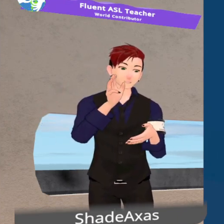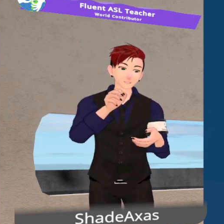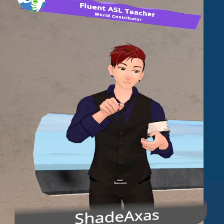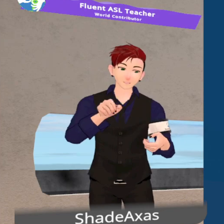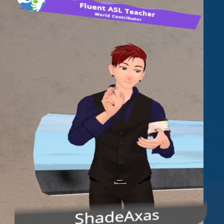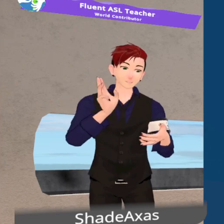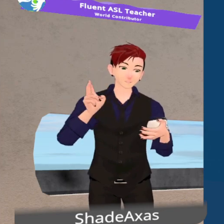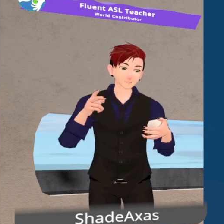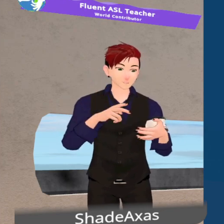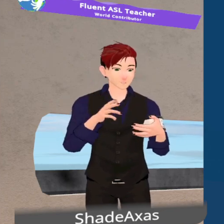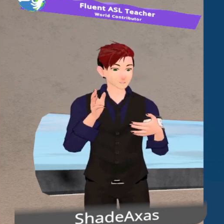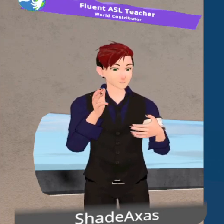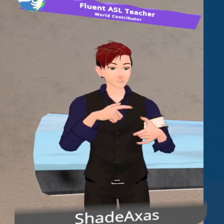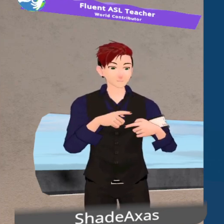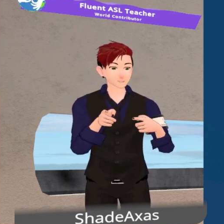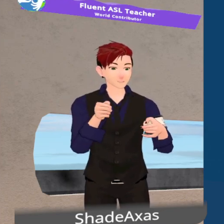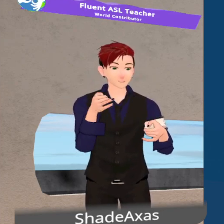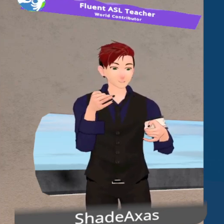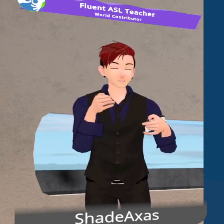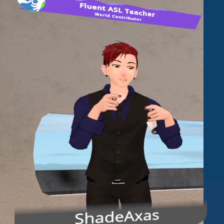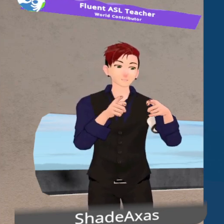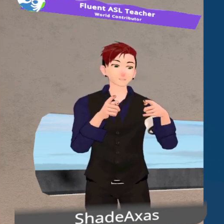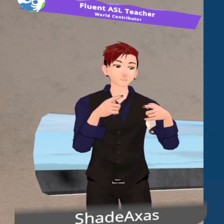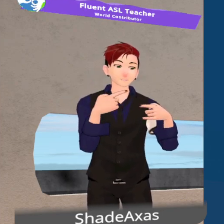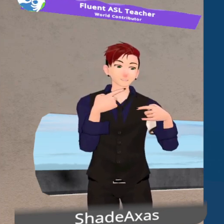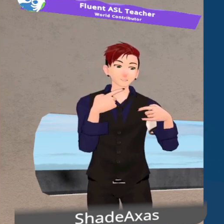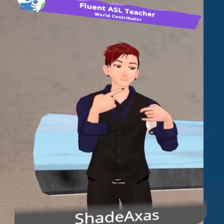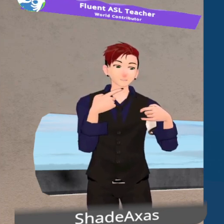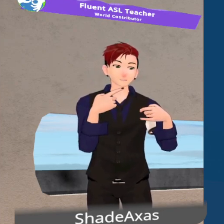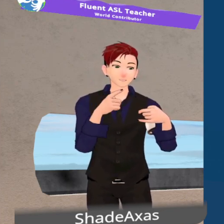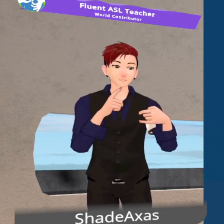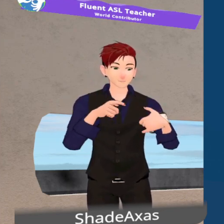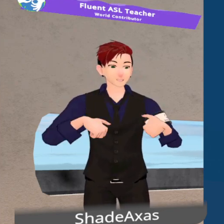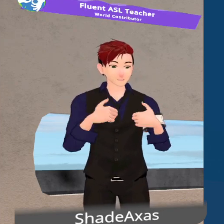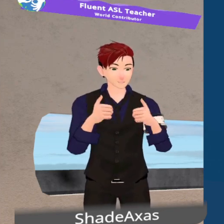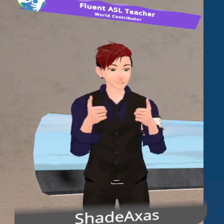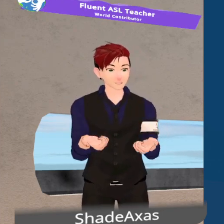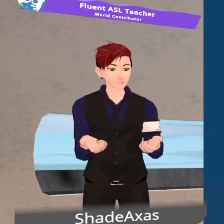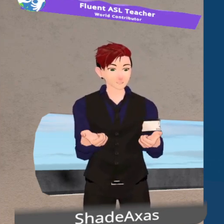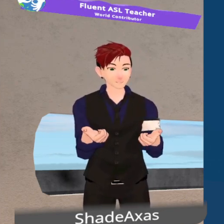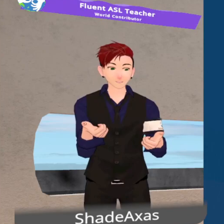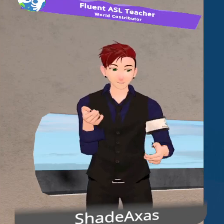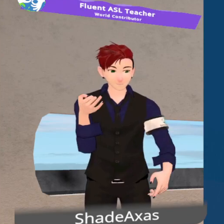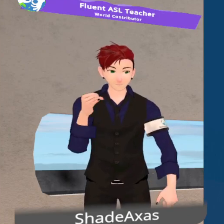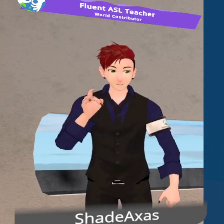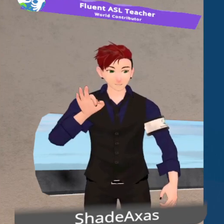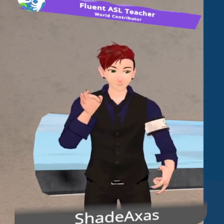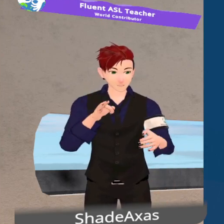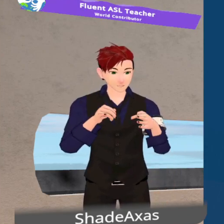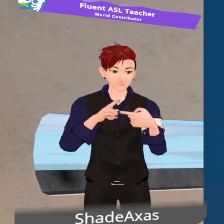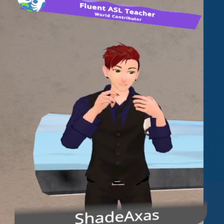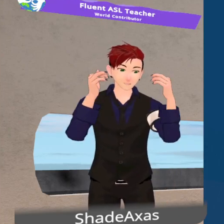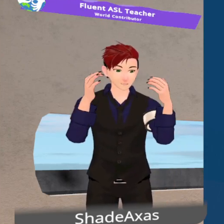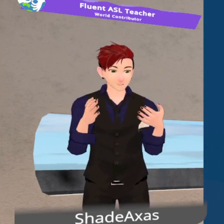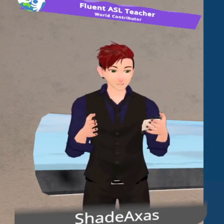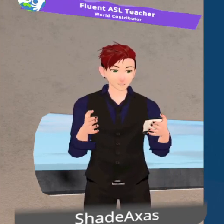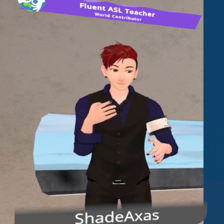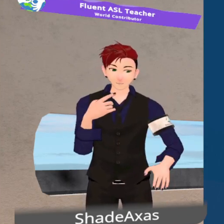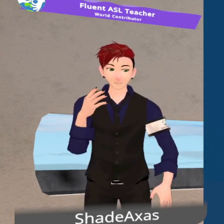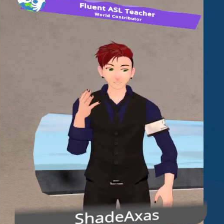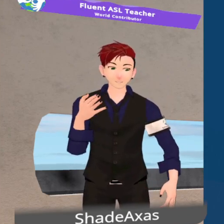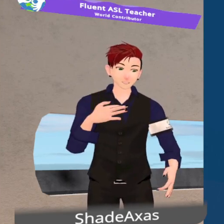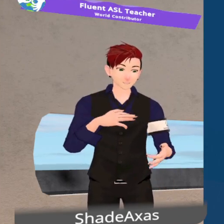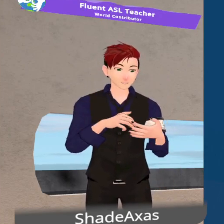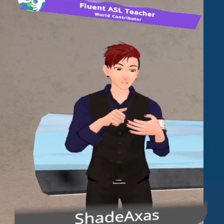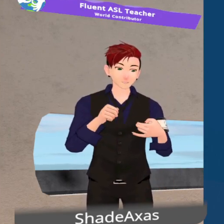So yes, you will get weird looks, but if you just like you said you're in like real life classes, so if you explain to your